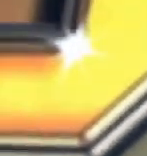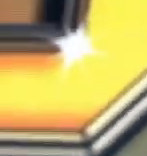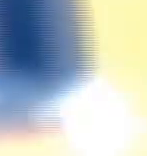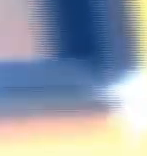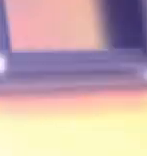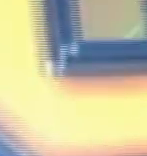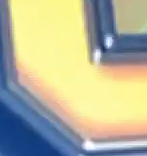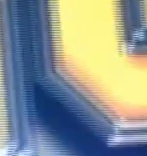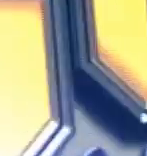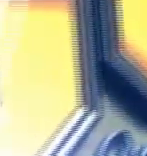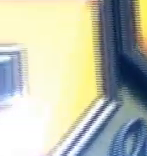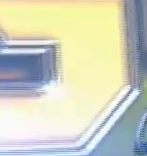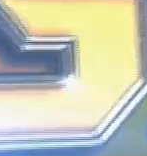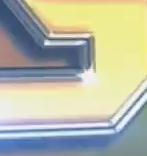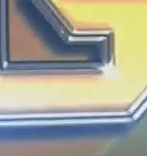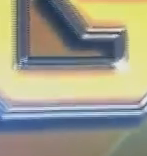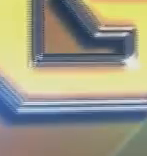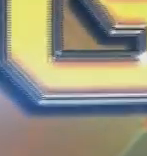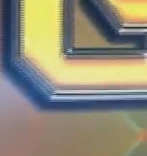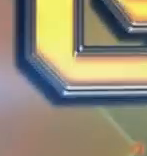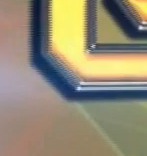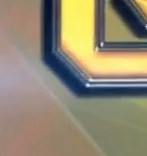the classic hits.